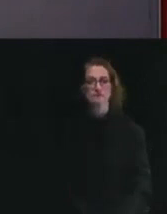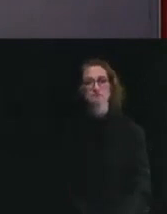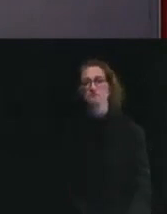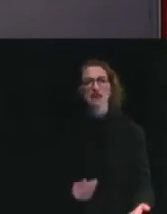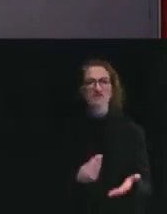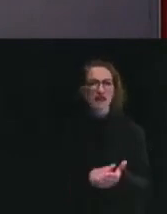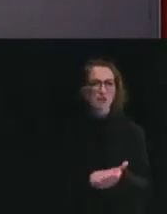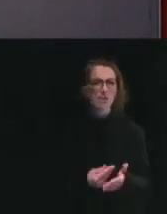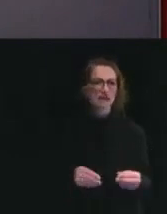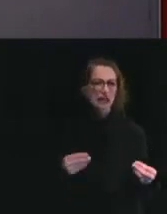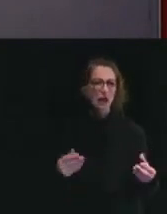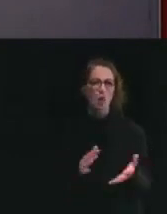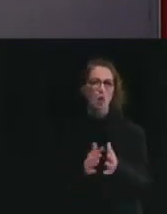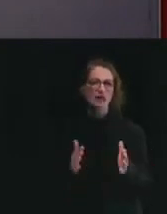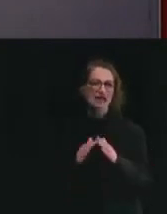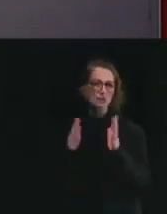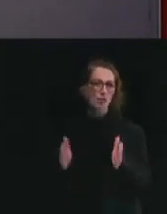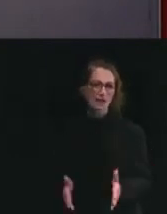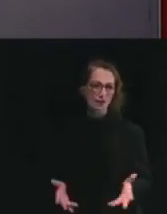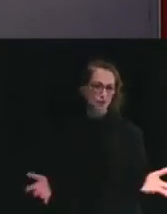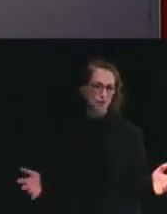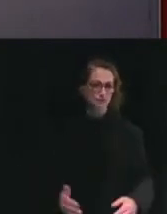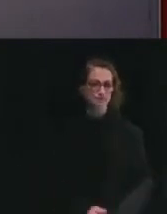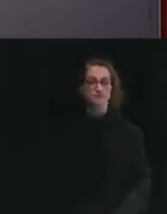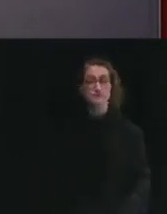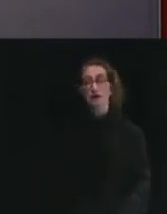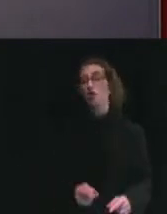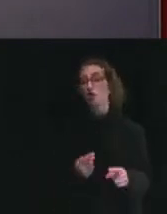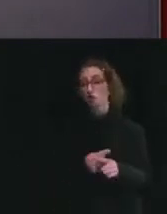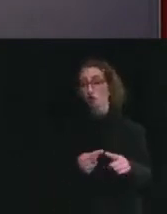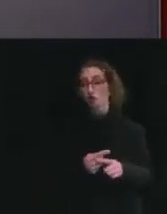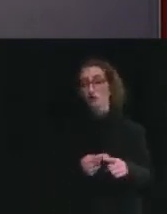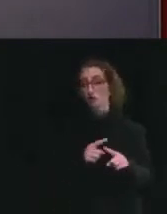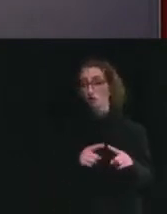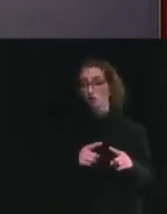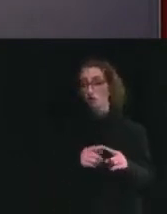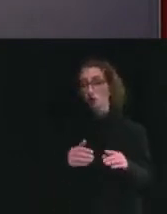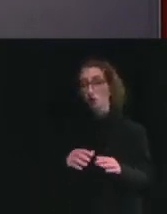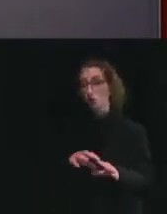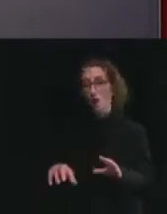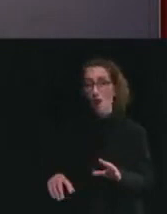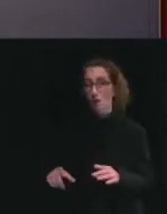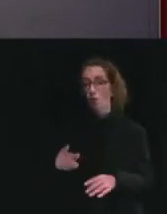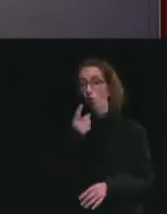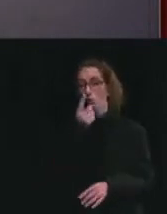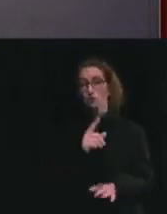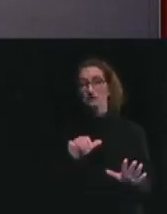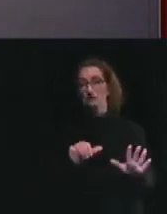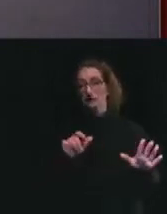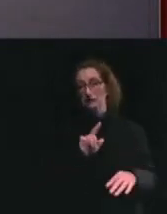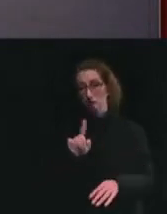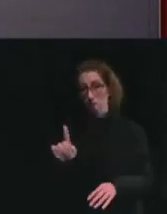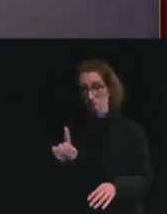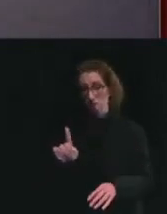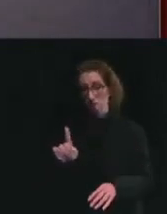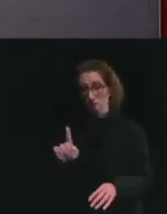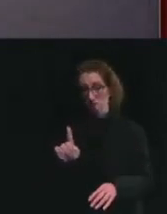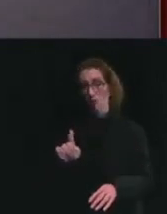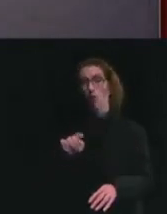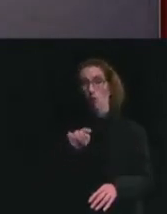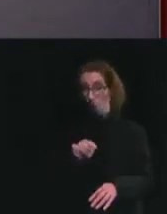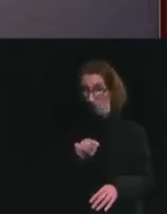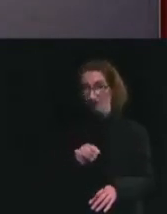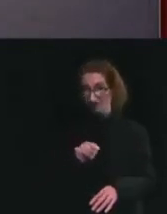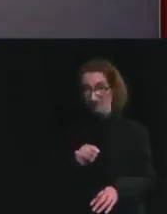40% have saved capital, have saved assets, real estate or securities, and the average